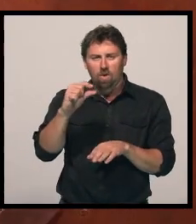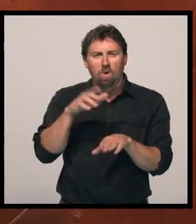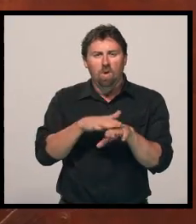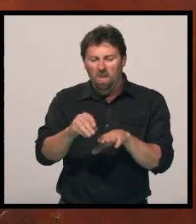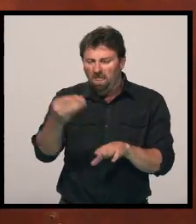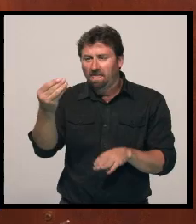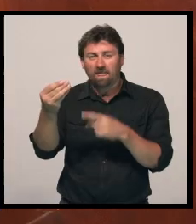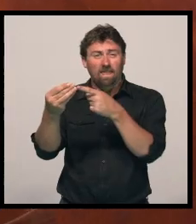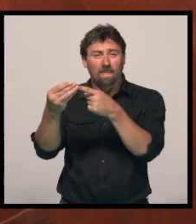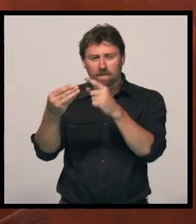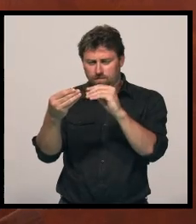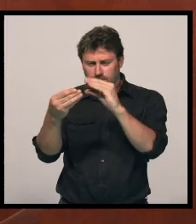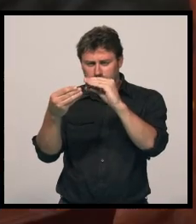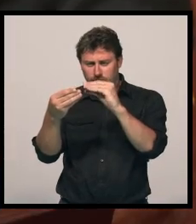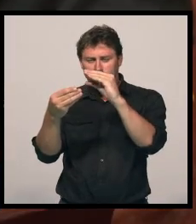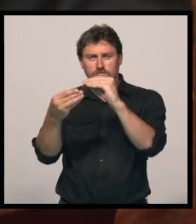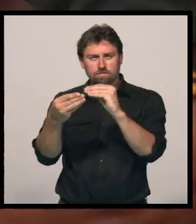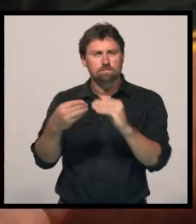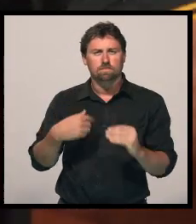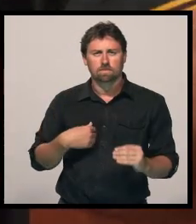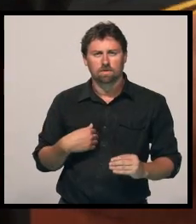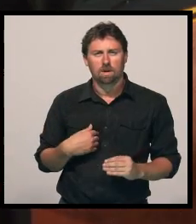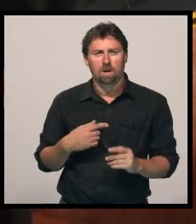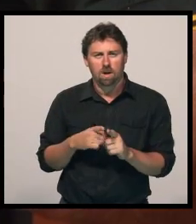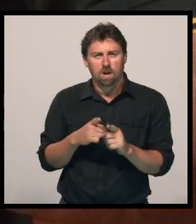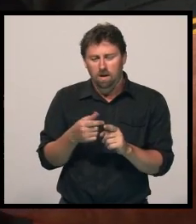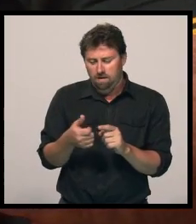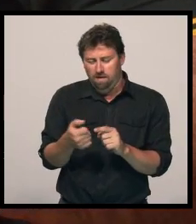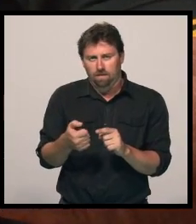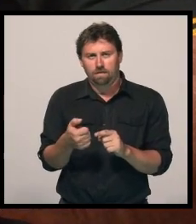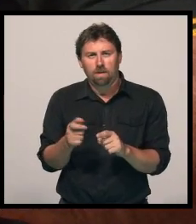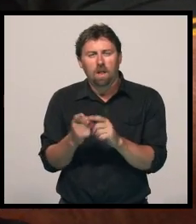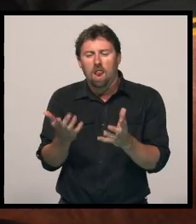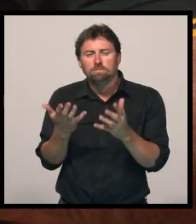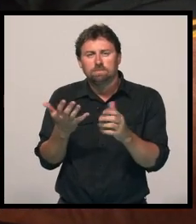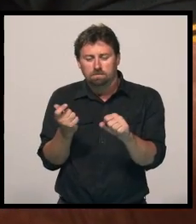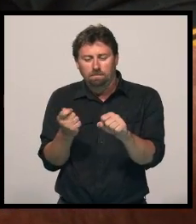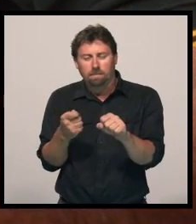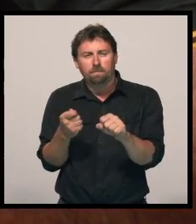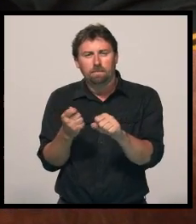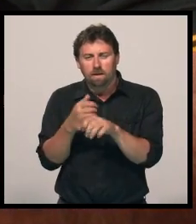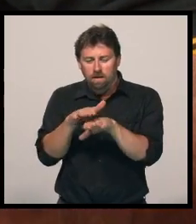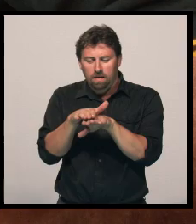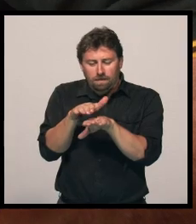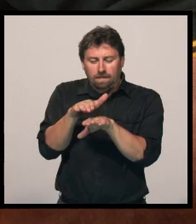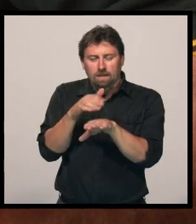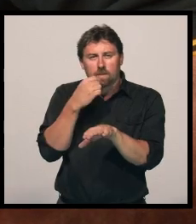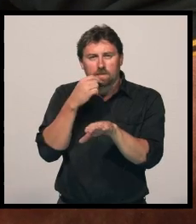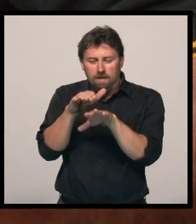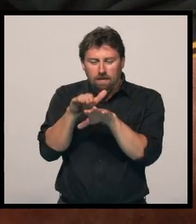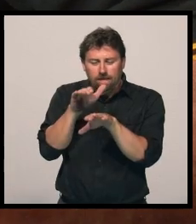off slightly by thumb on the wedge and a light tap there, and that'll draw that blade back slightly.